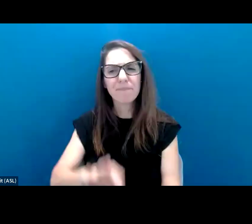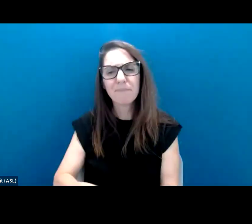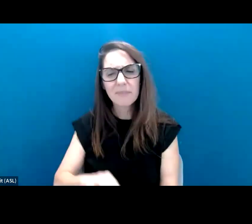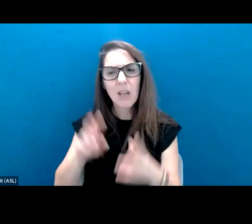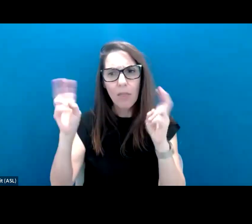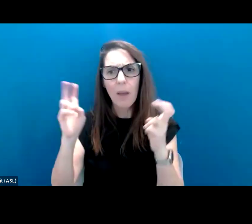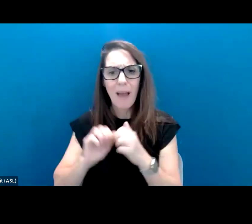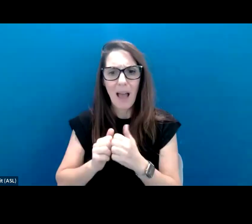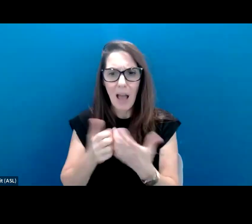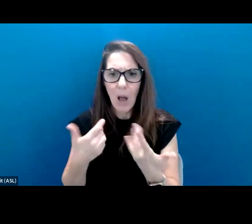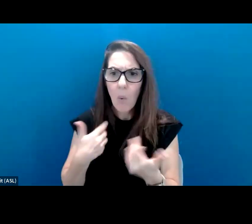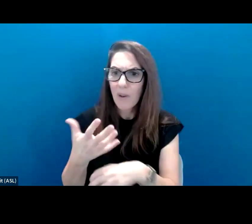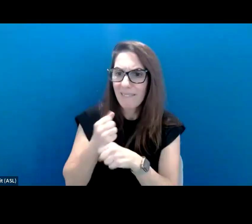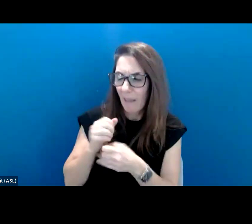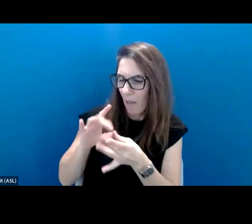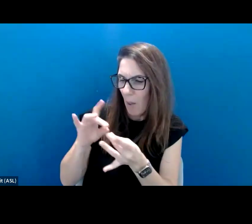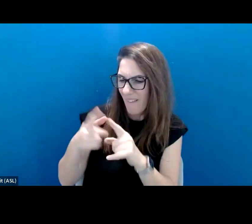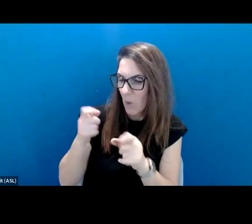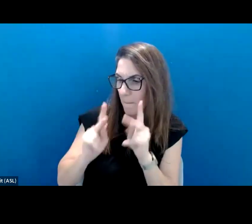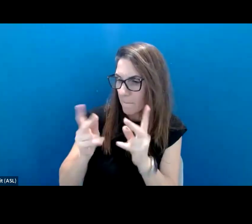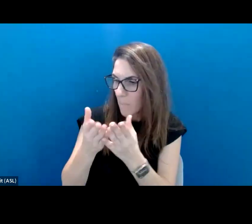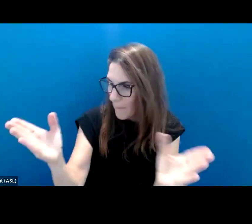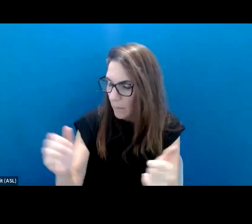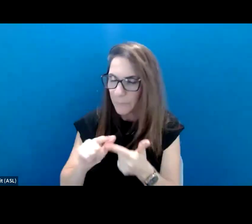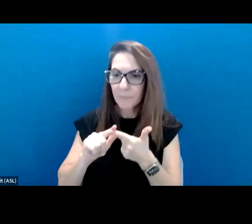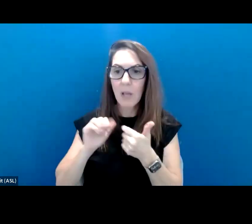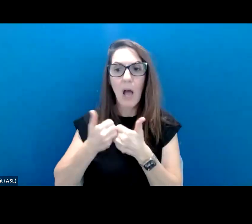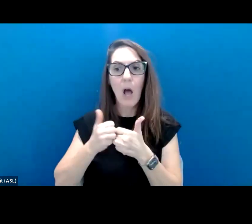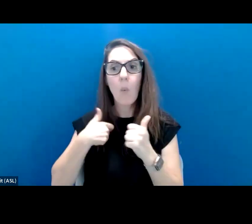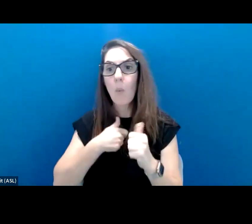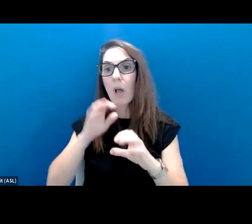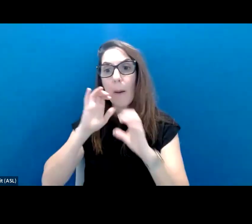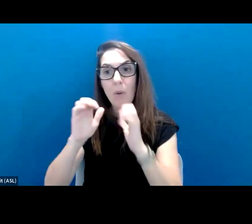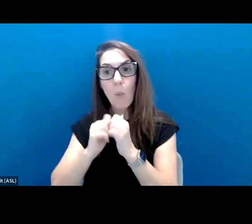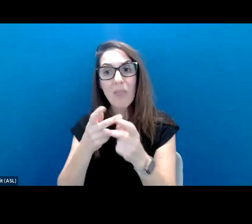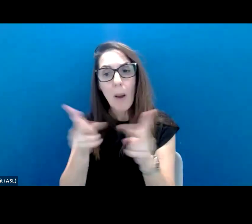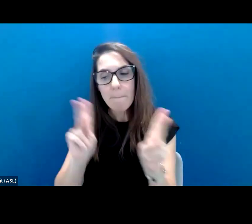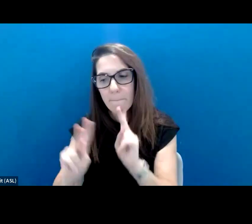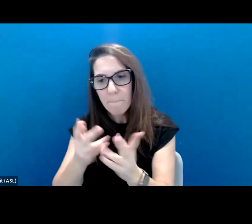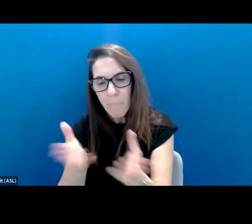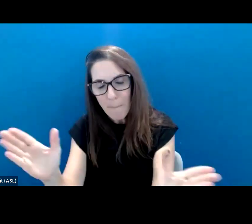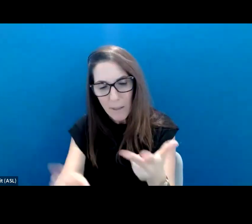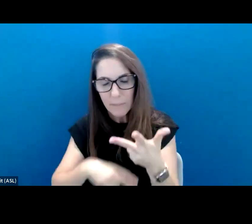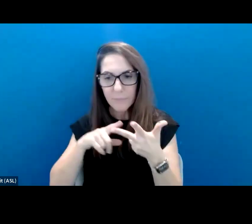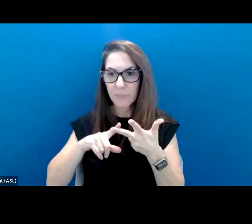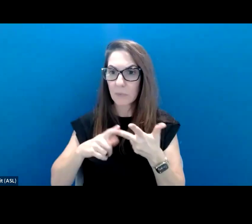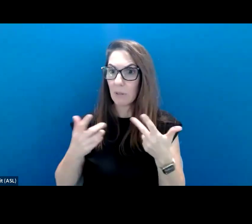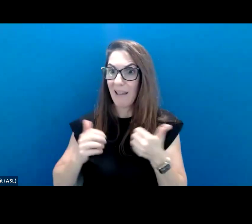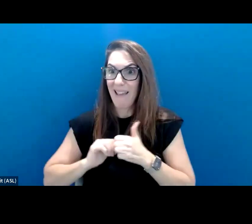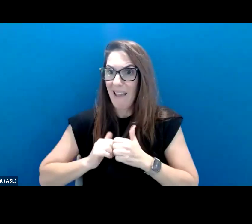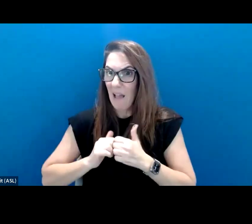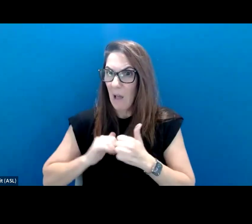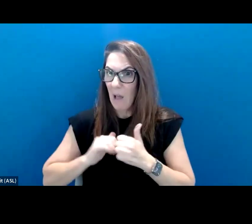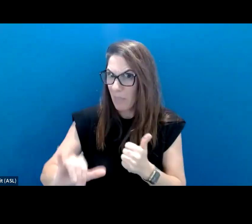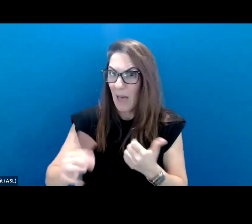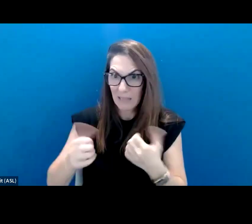we get in comments from the public? How do we communicate back to the public? Like, what's the mechanisms of how all of this works? Because